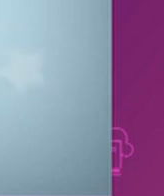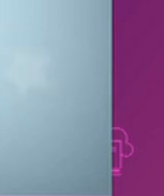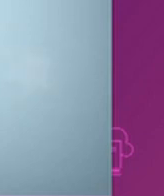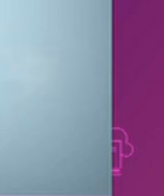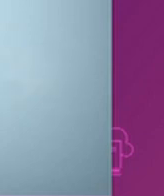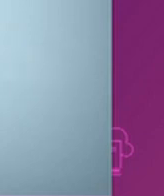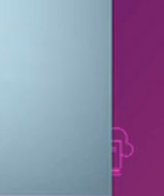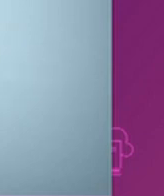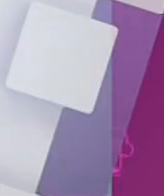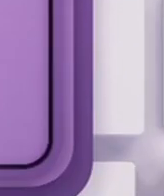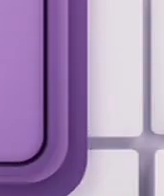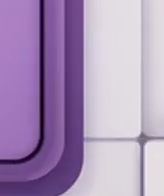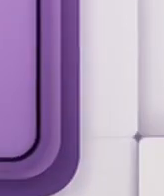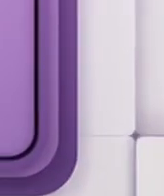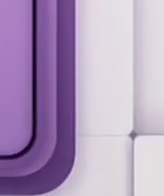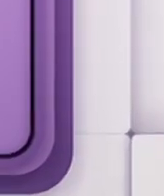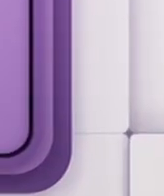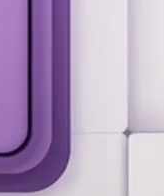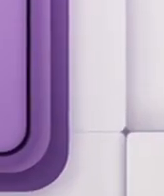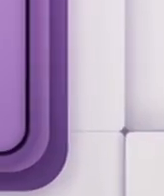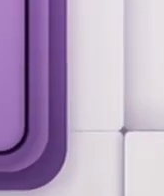Avalanche.